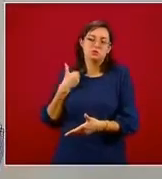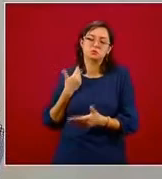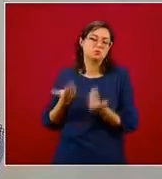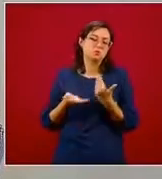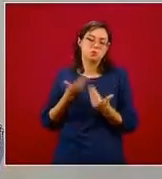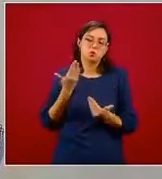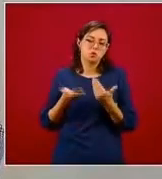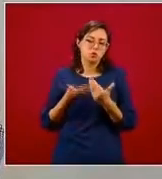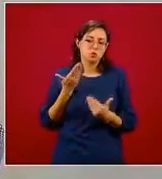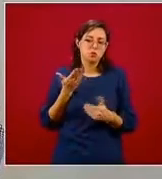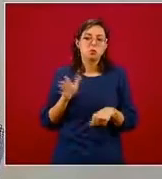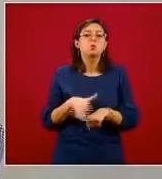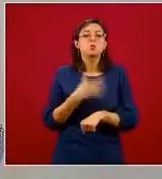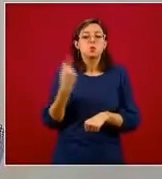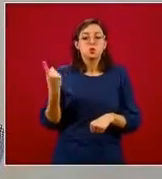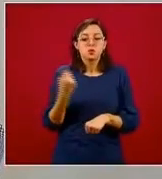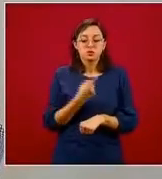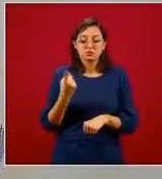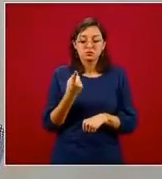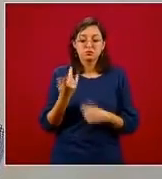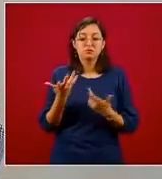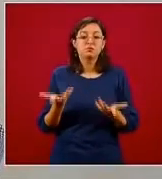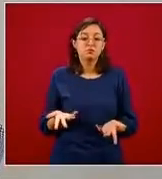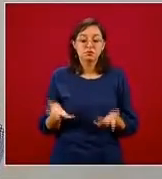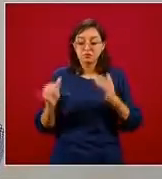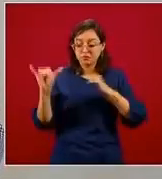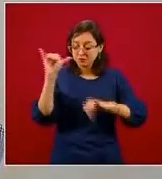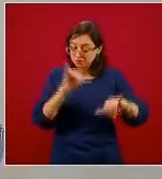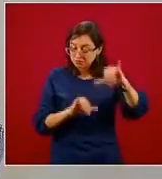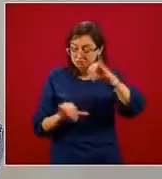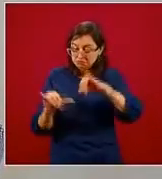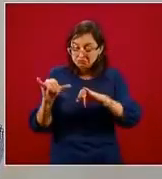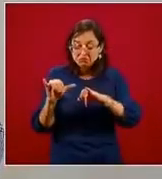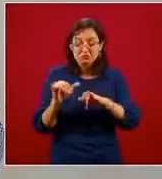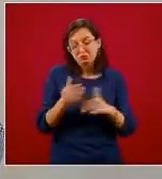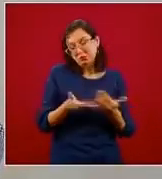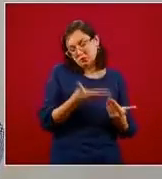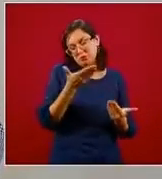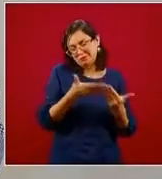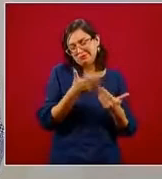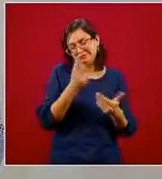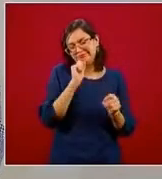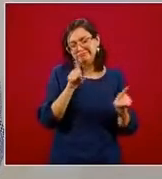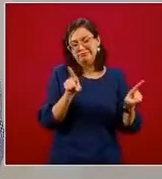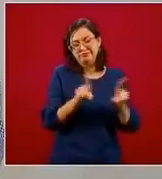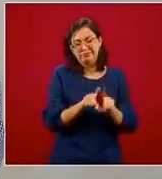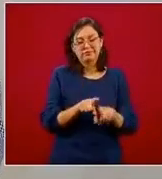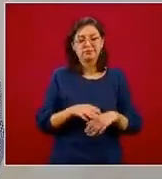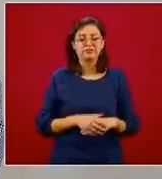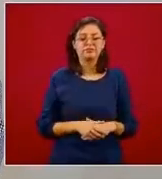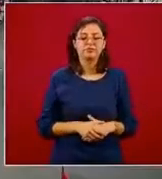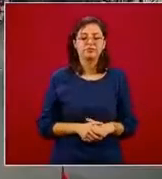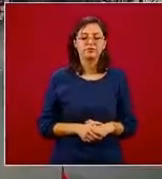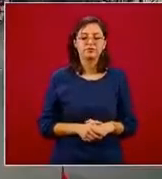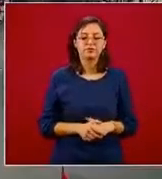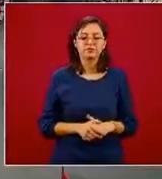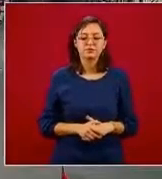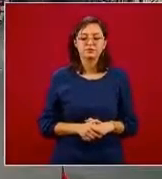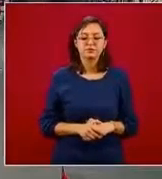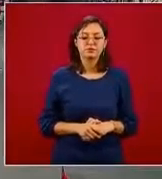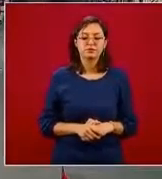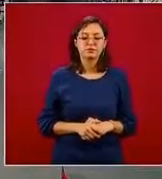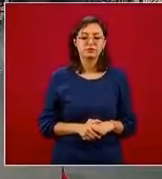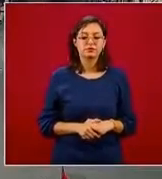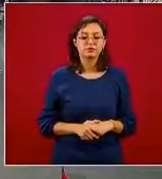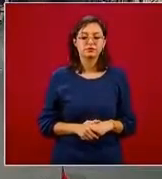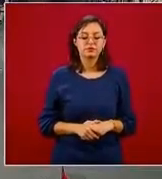todavía then pocos porque eran we had menos los few labs laboratorios that were reconocidos y eran accredited menos la for doing disponibilidad de those insumos en el tests, and mercado nacional. fewer tests were available